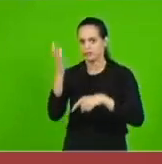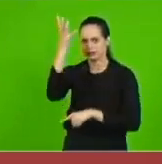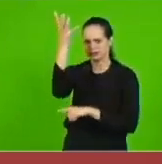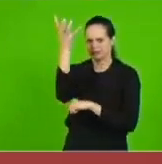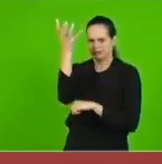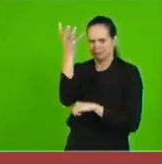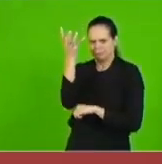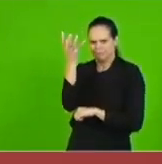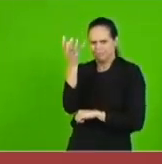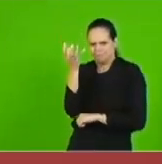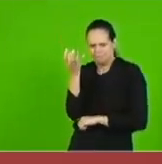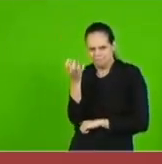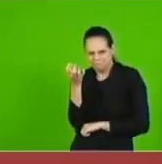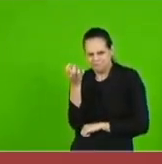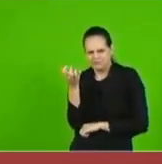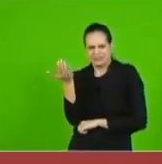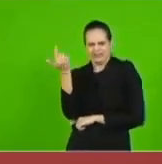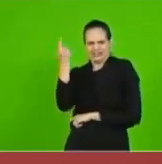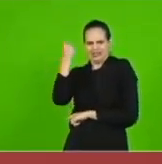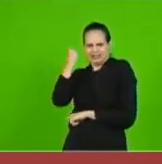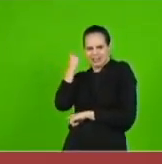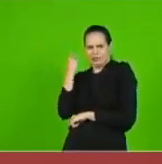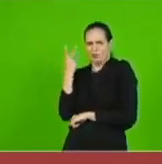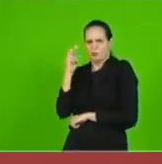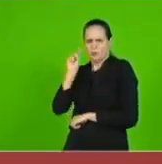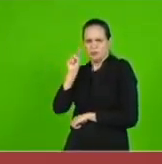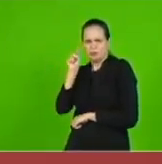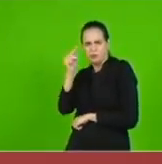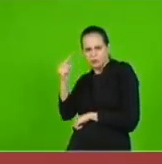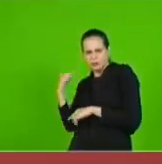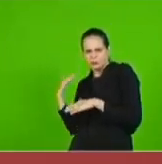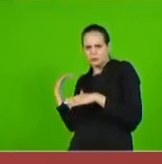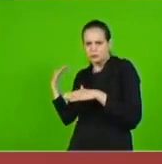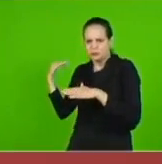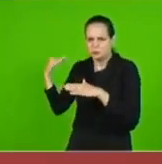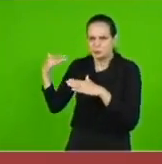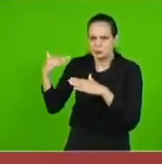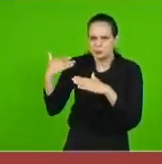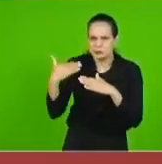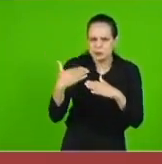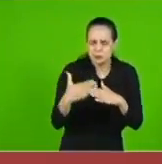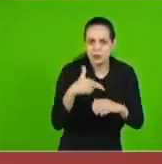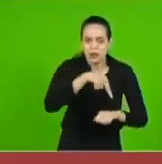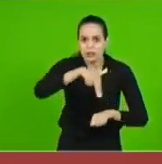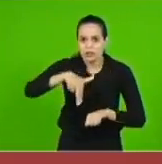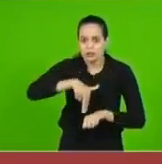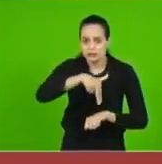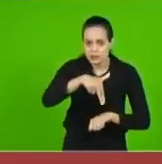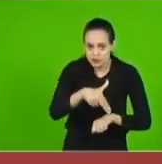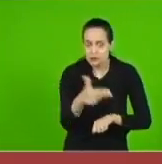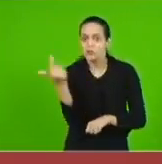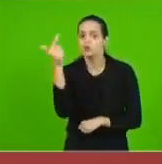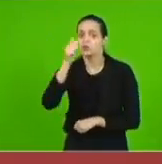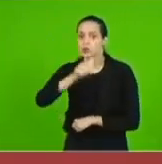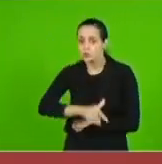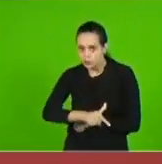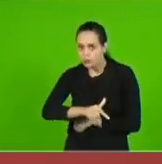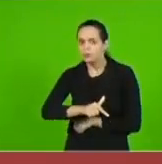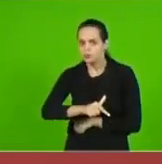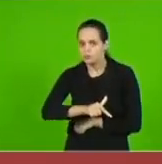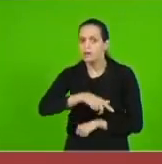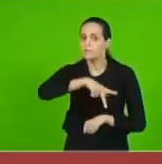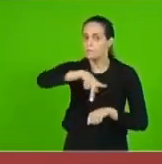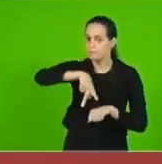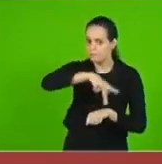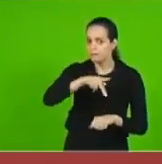was had withered for 2,000 years now is blossoming as Israel, with the